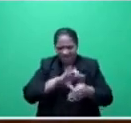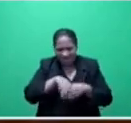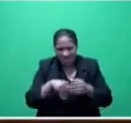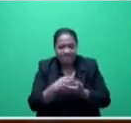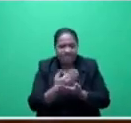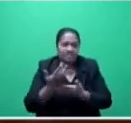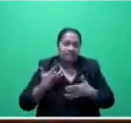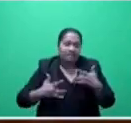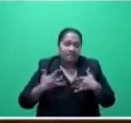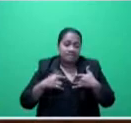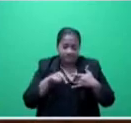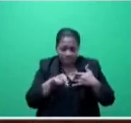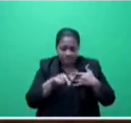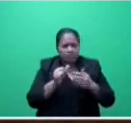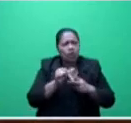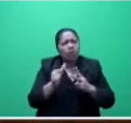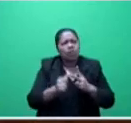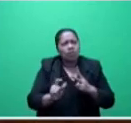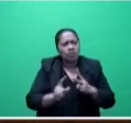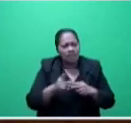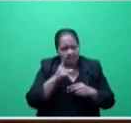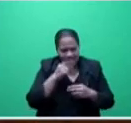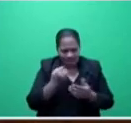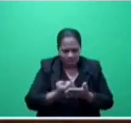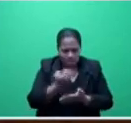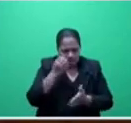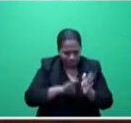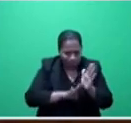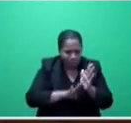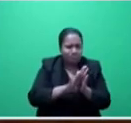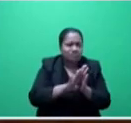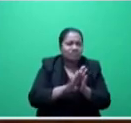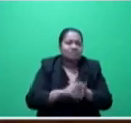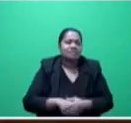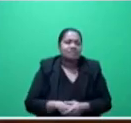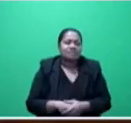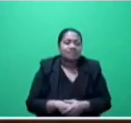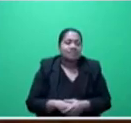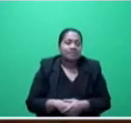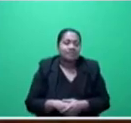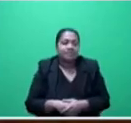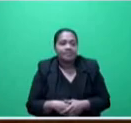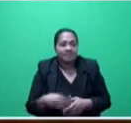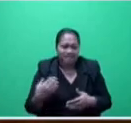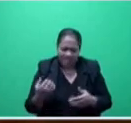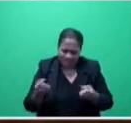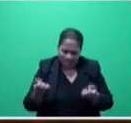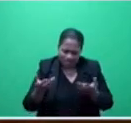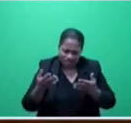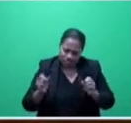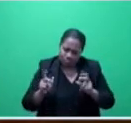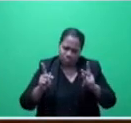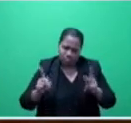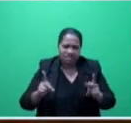also enable economic recovery, bringing birth to new opportunities and a stable future